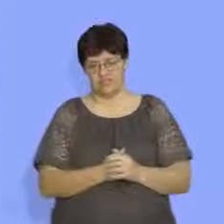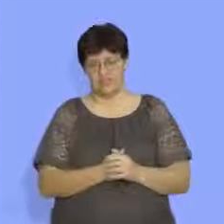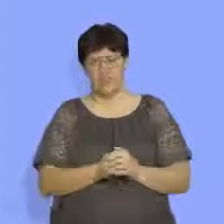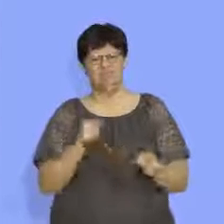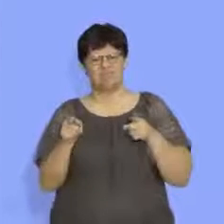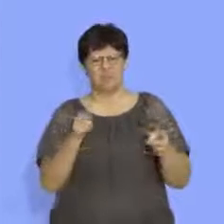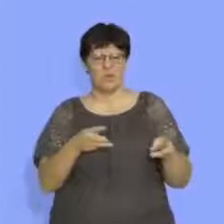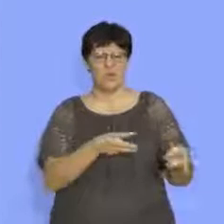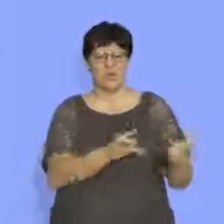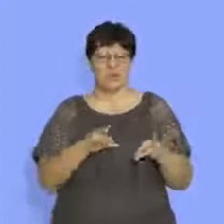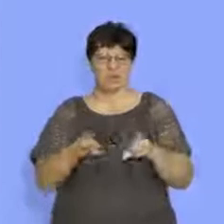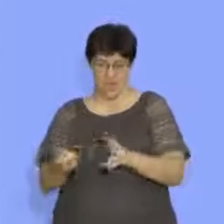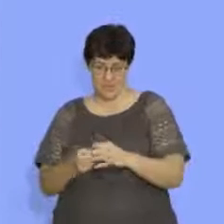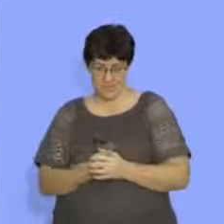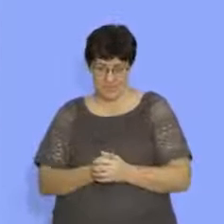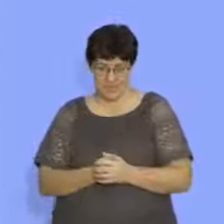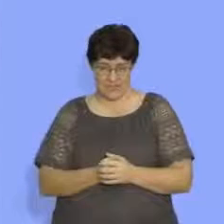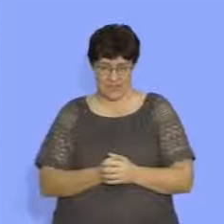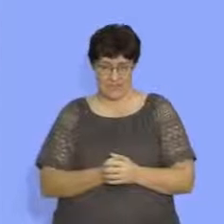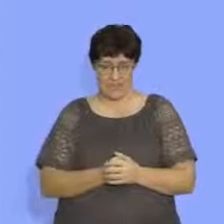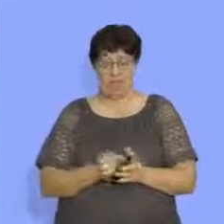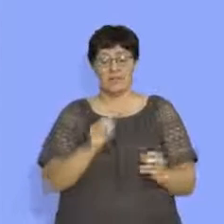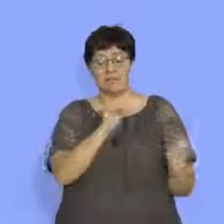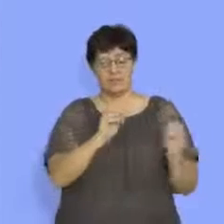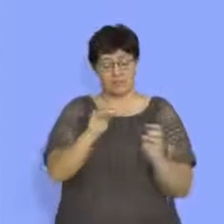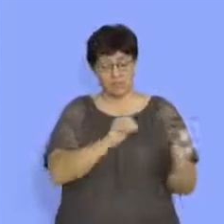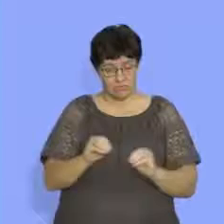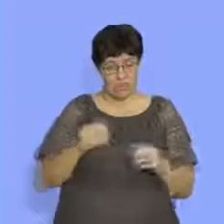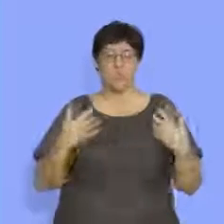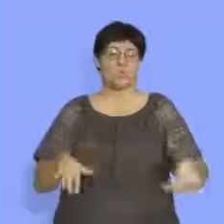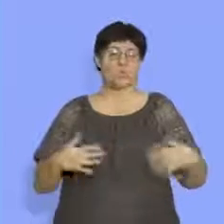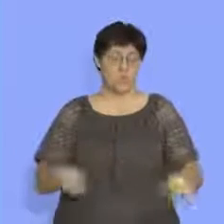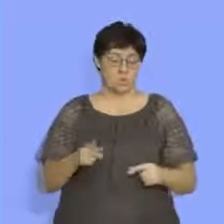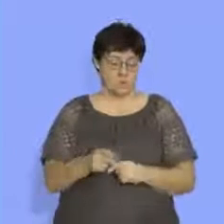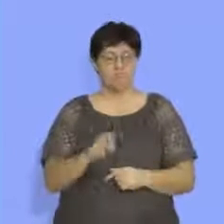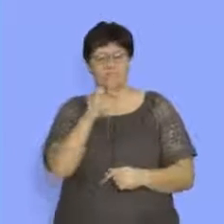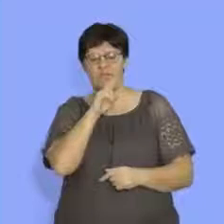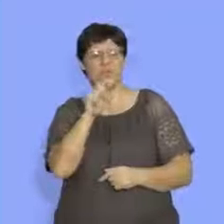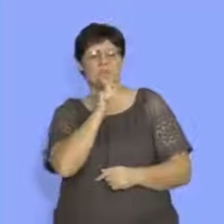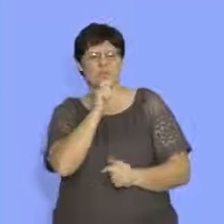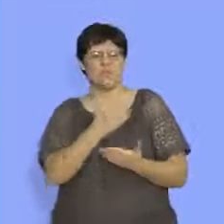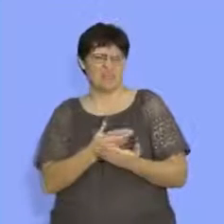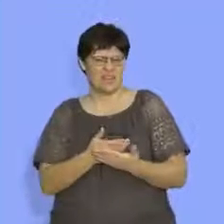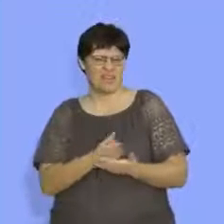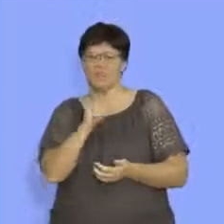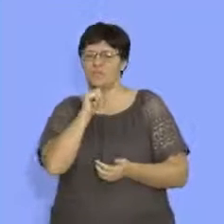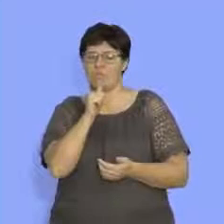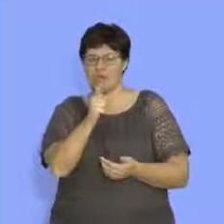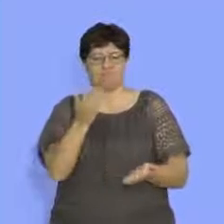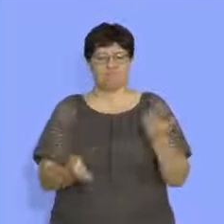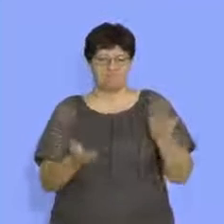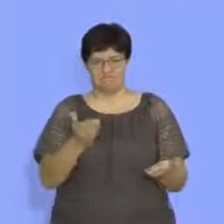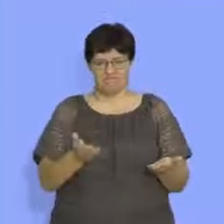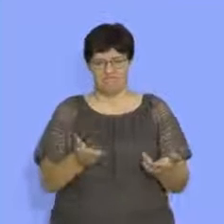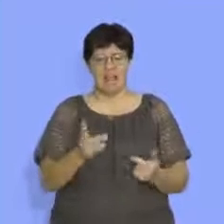these are just the two methods that I'm talking about. But substitution, the great thing about it is you can use it even if